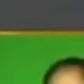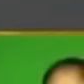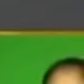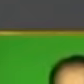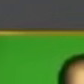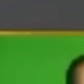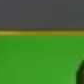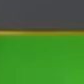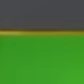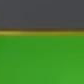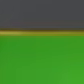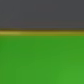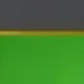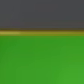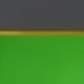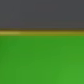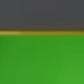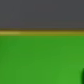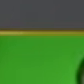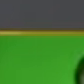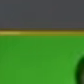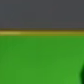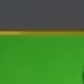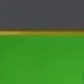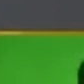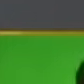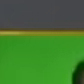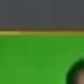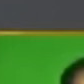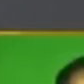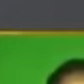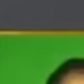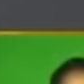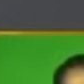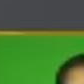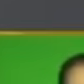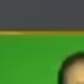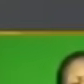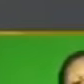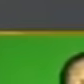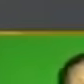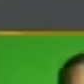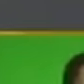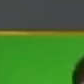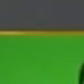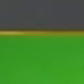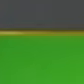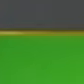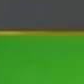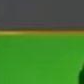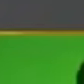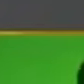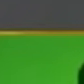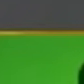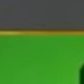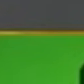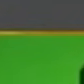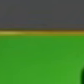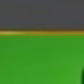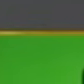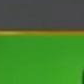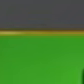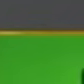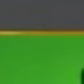your faction in your office, even when it is not helpful to you. Let's take serious